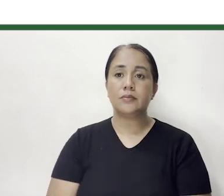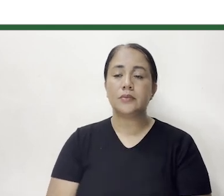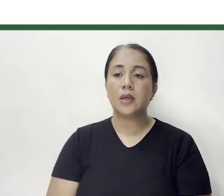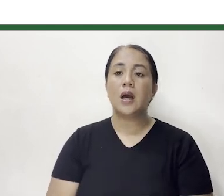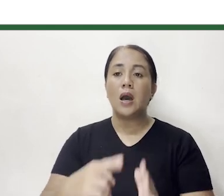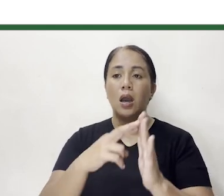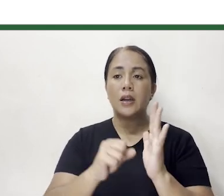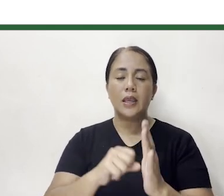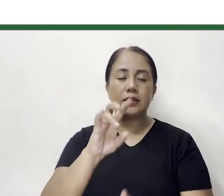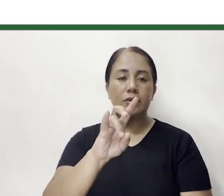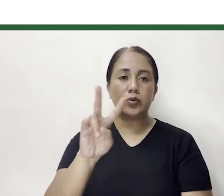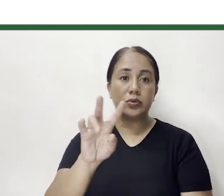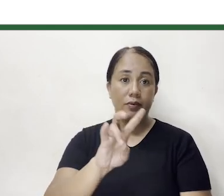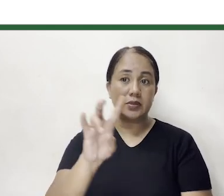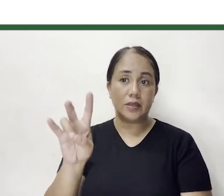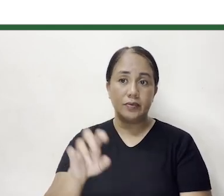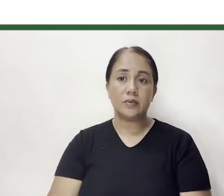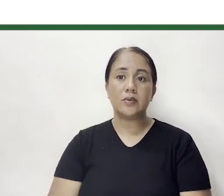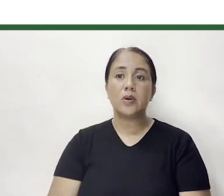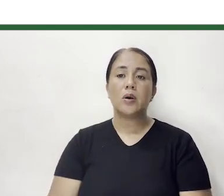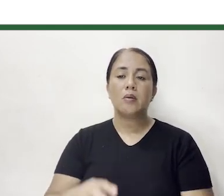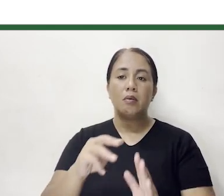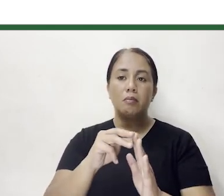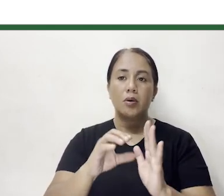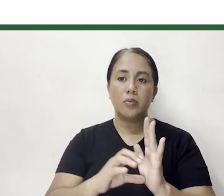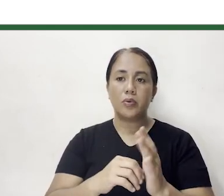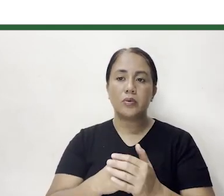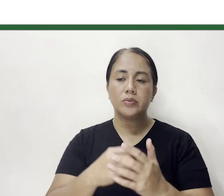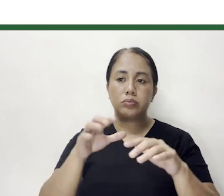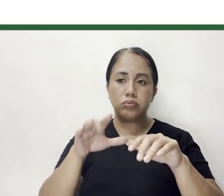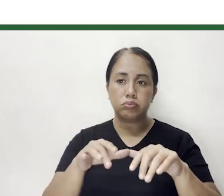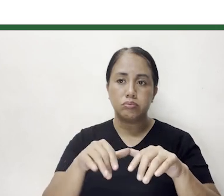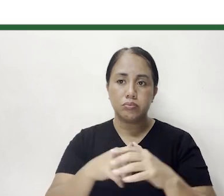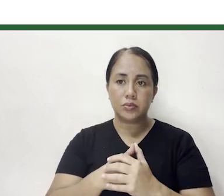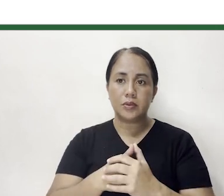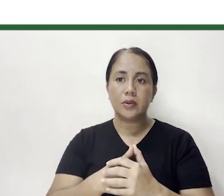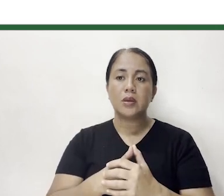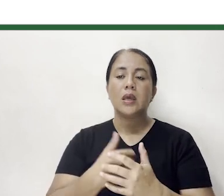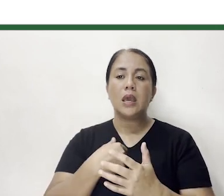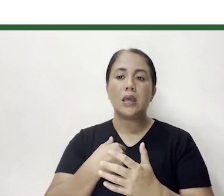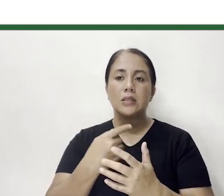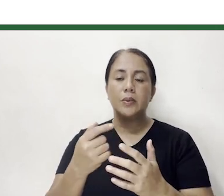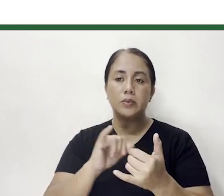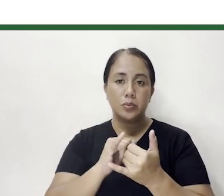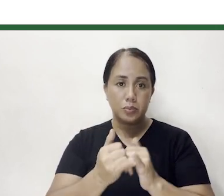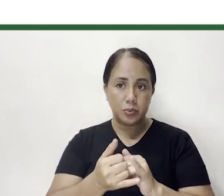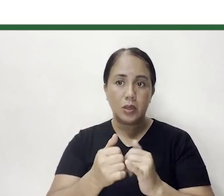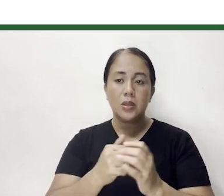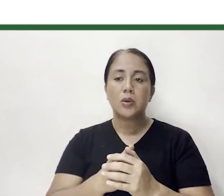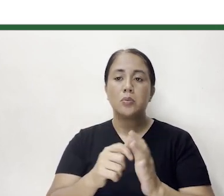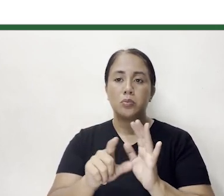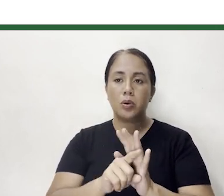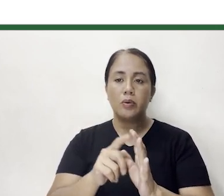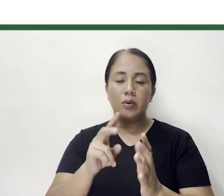Examples: Republic Act 7277 or the Magna Carta for Persons with Disability and its